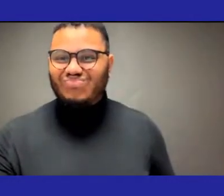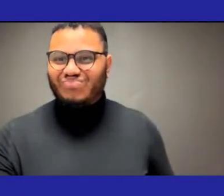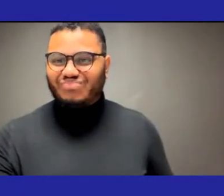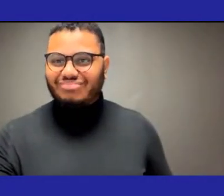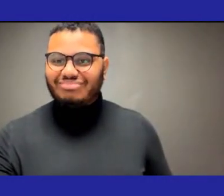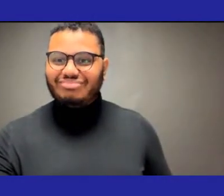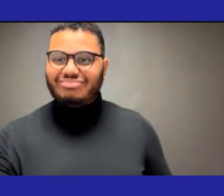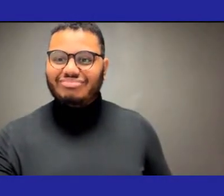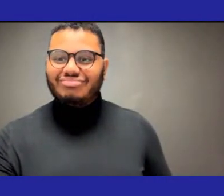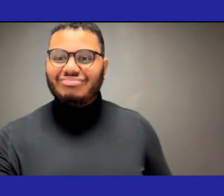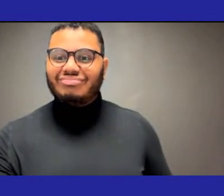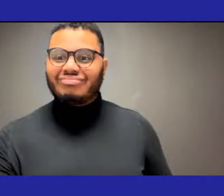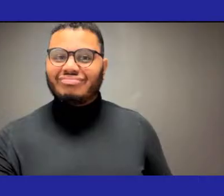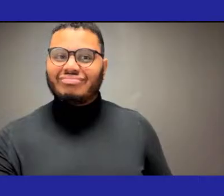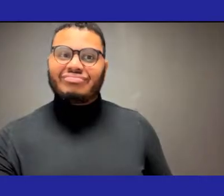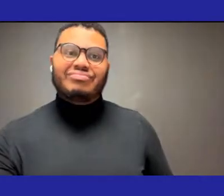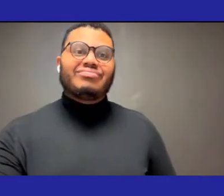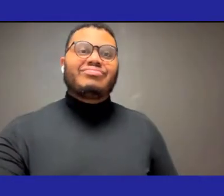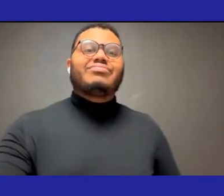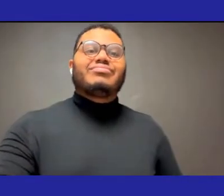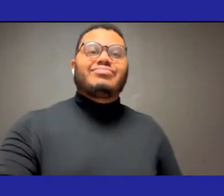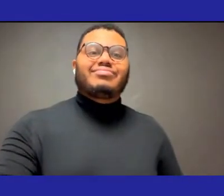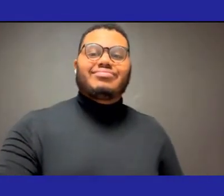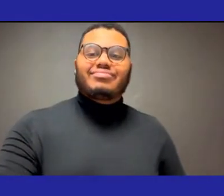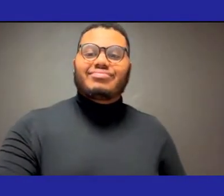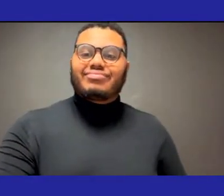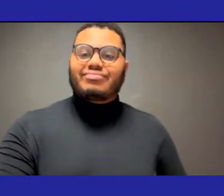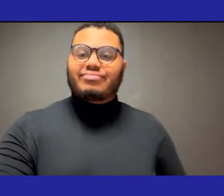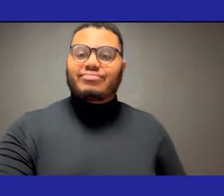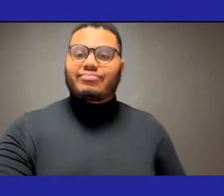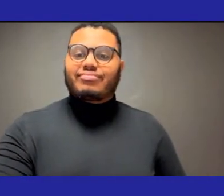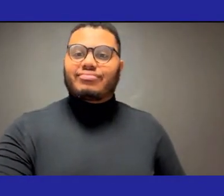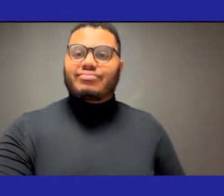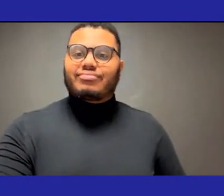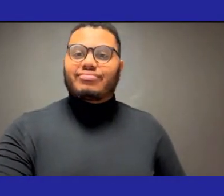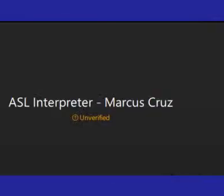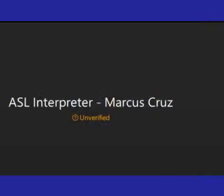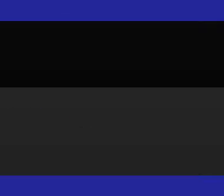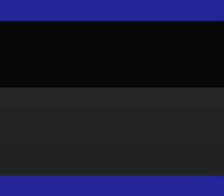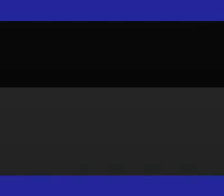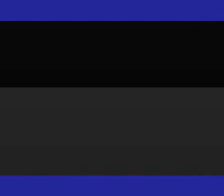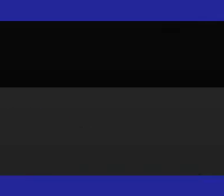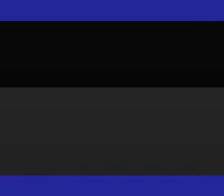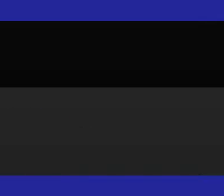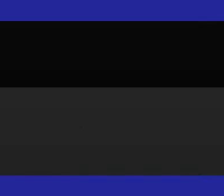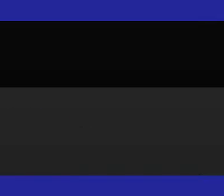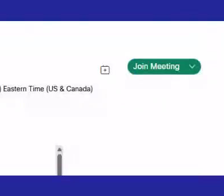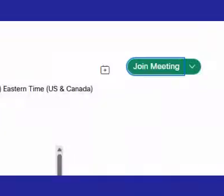This meeting is no longer being recorded.